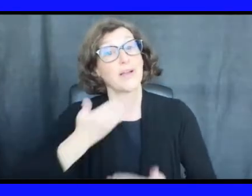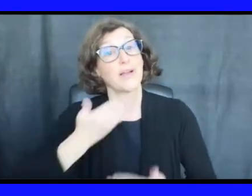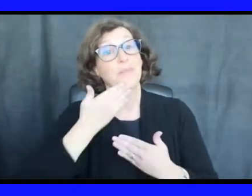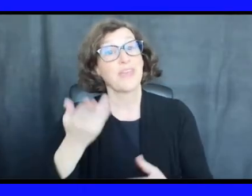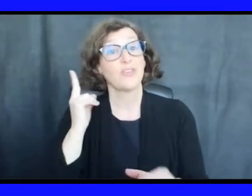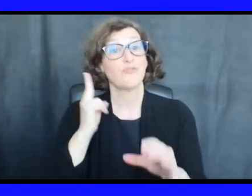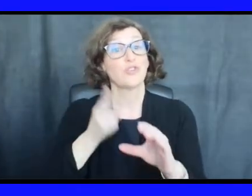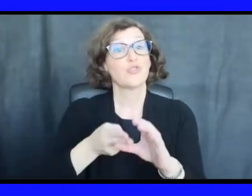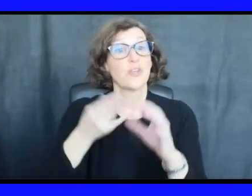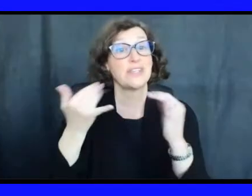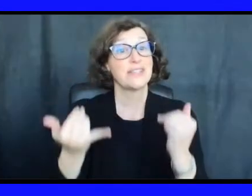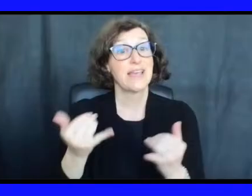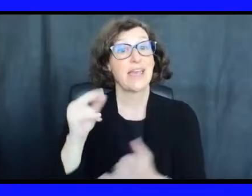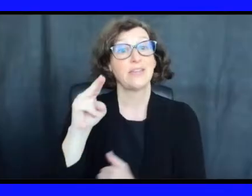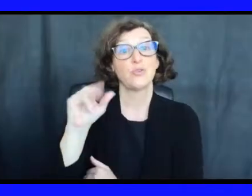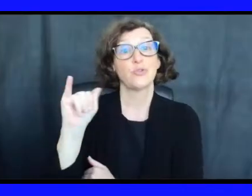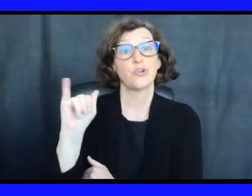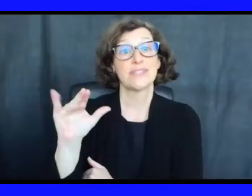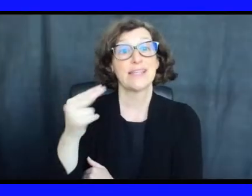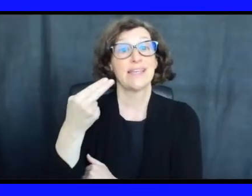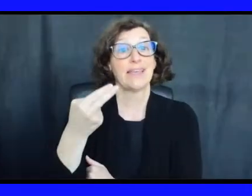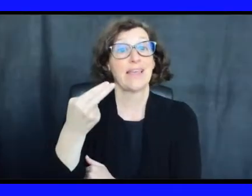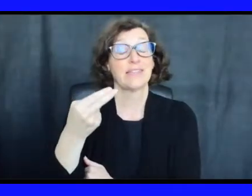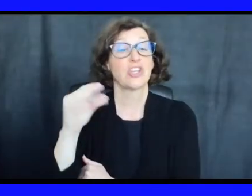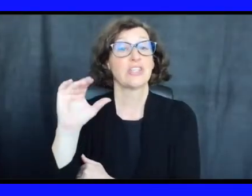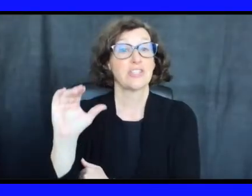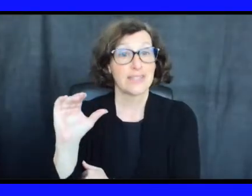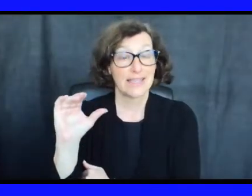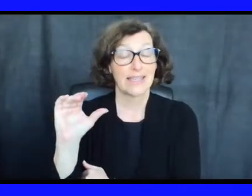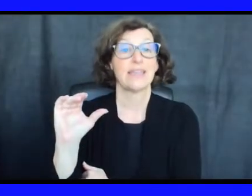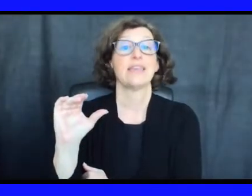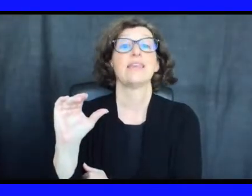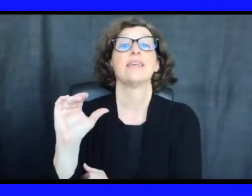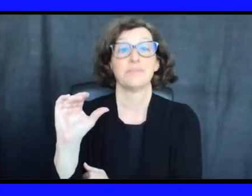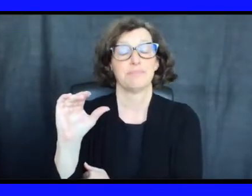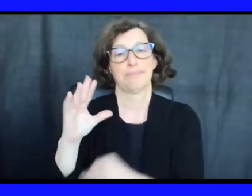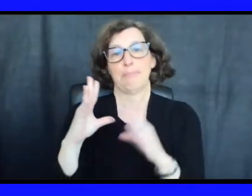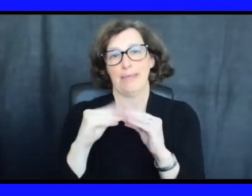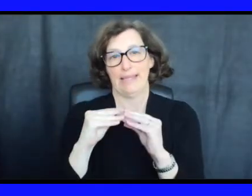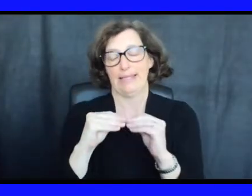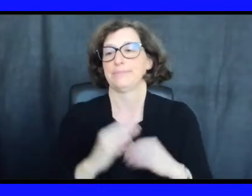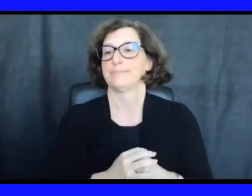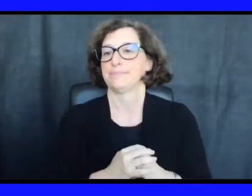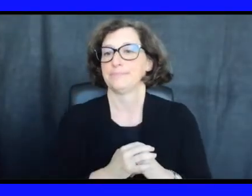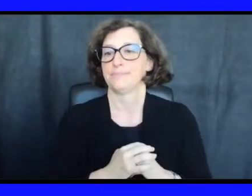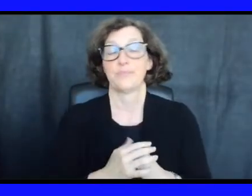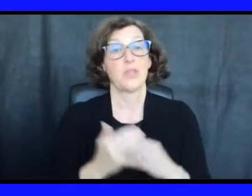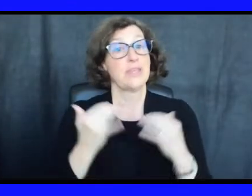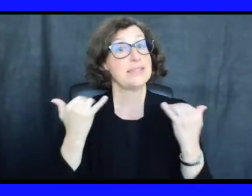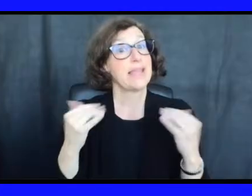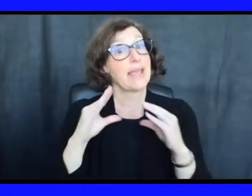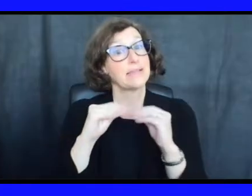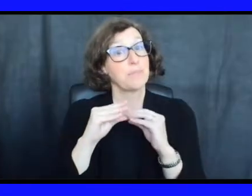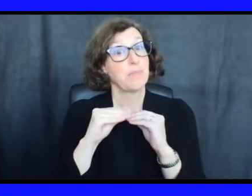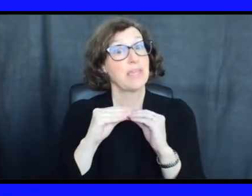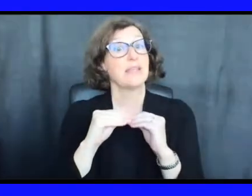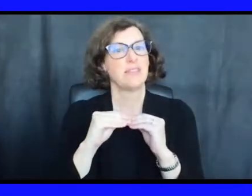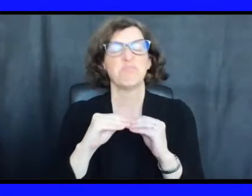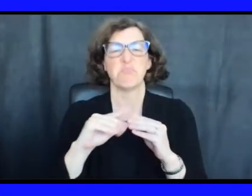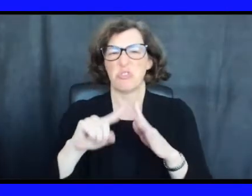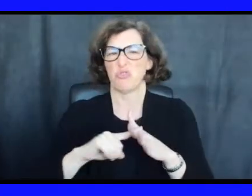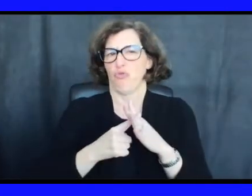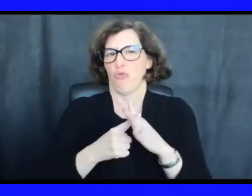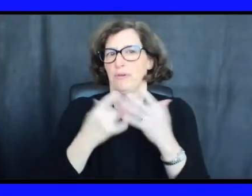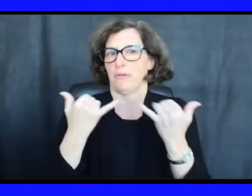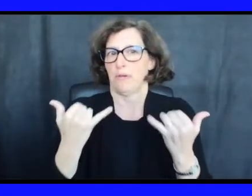and Hospital Equity, Diversity, and Inclusion Committee. Today's meeting is officially called to order. Next